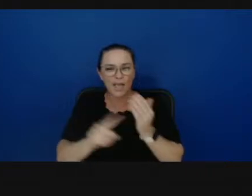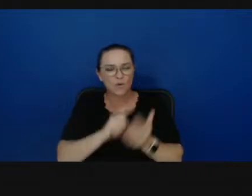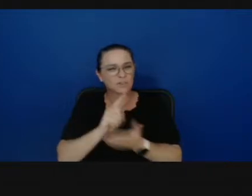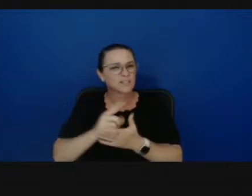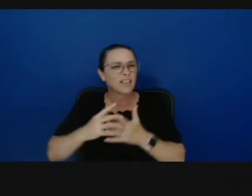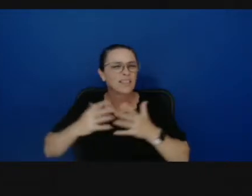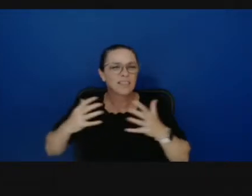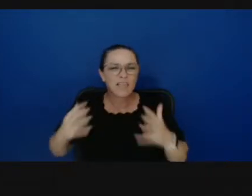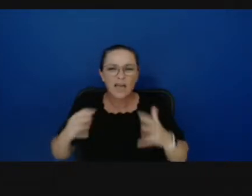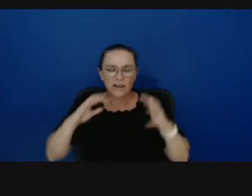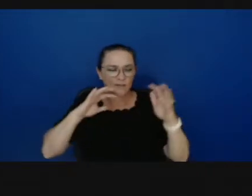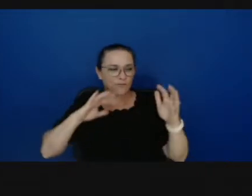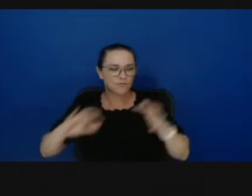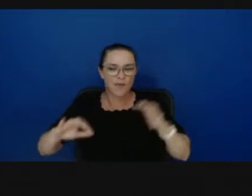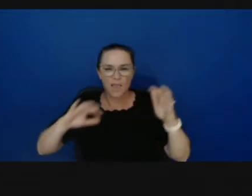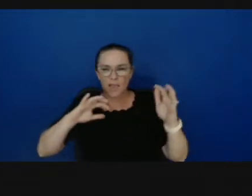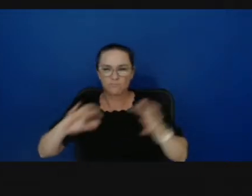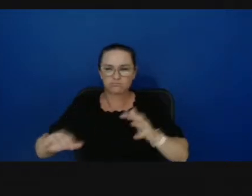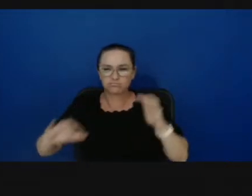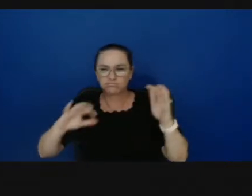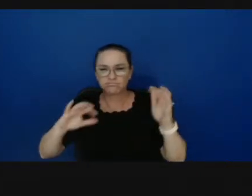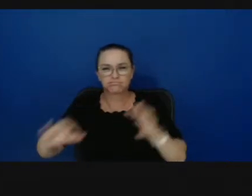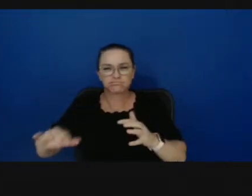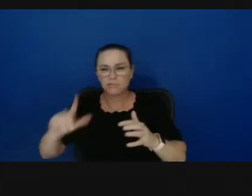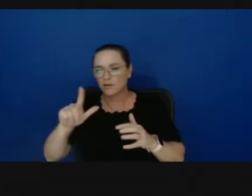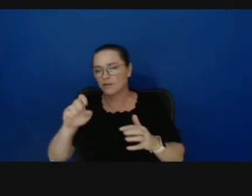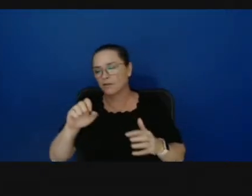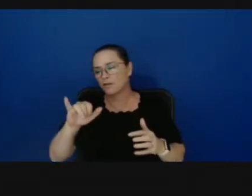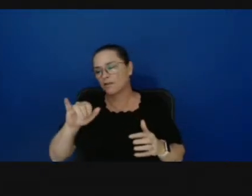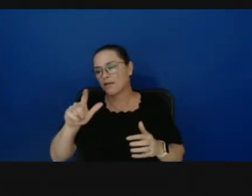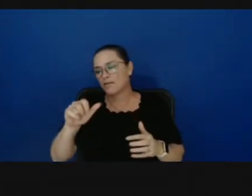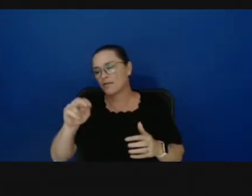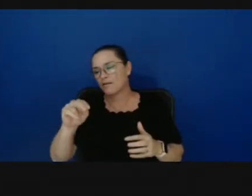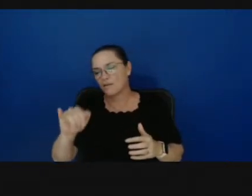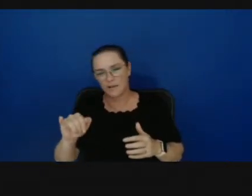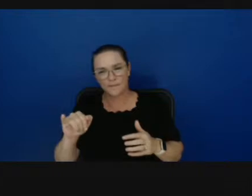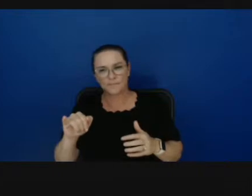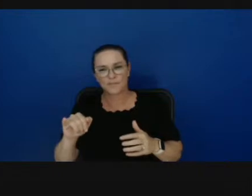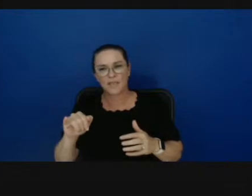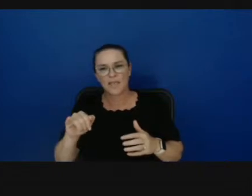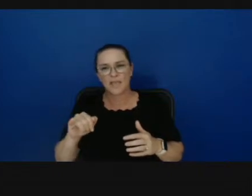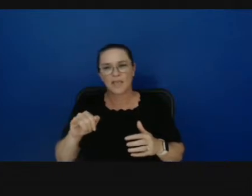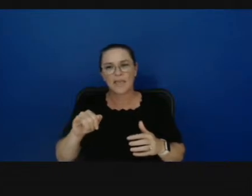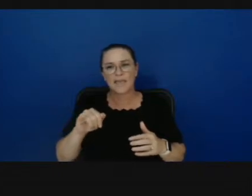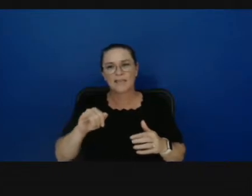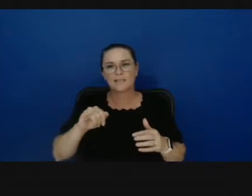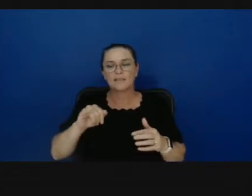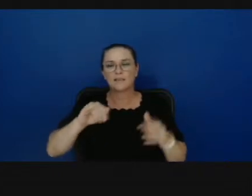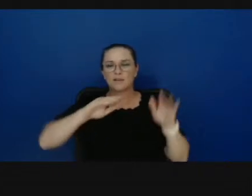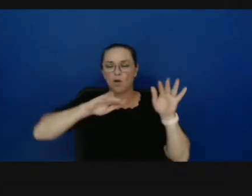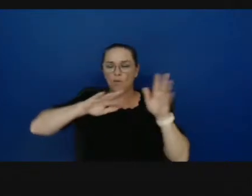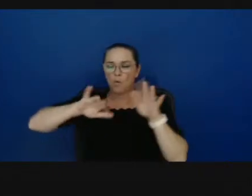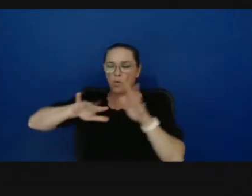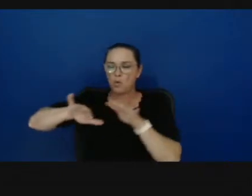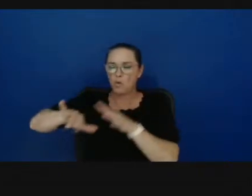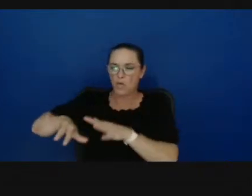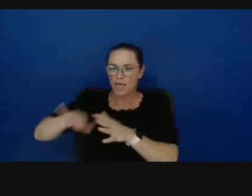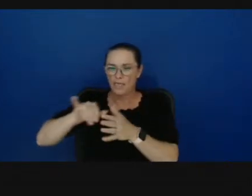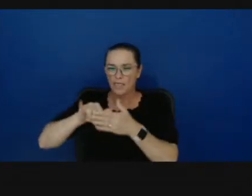rain being thrown down on Leilani Estates. It's directly downwind from this erupting fissure.